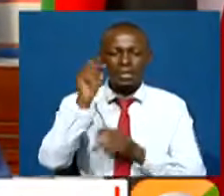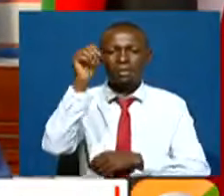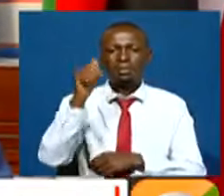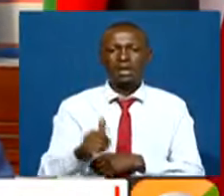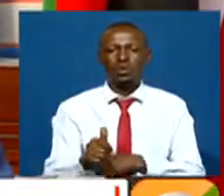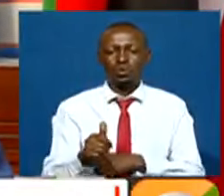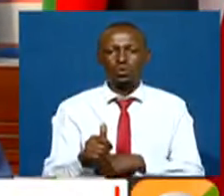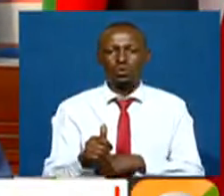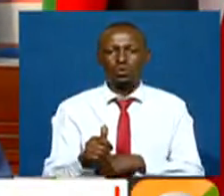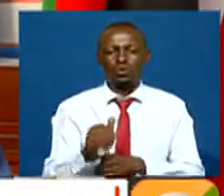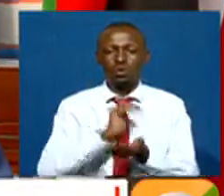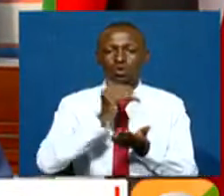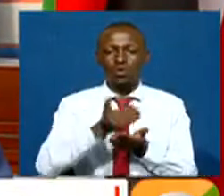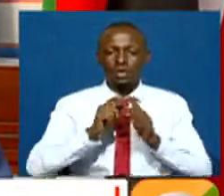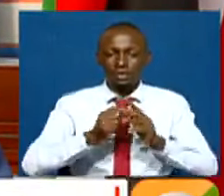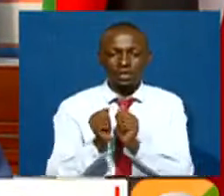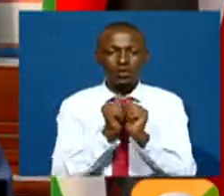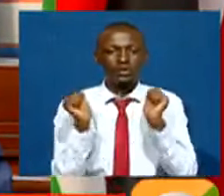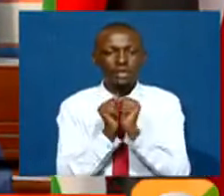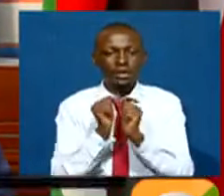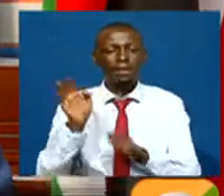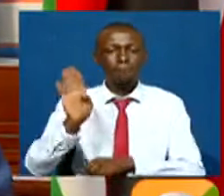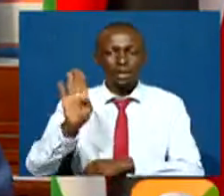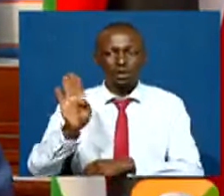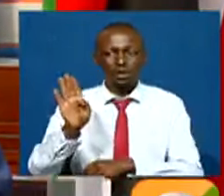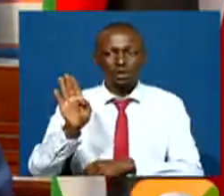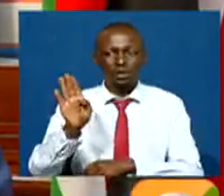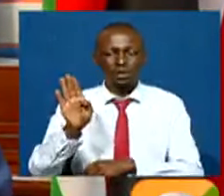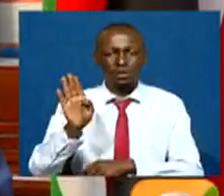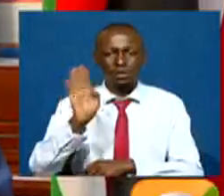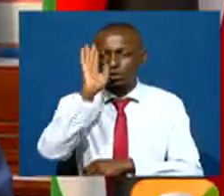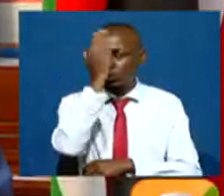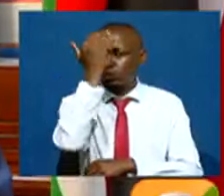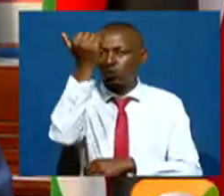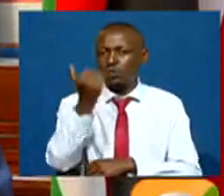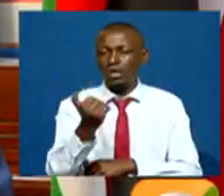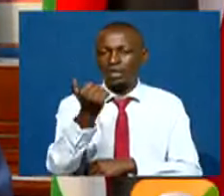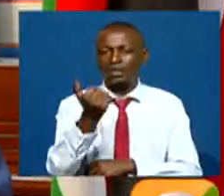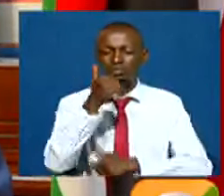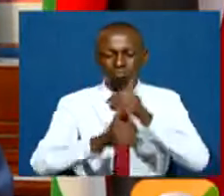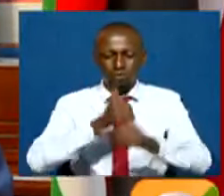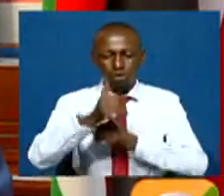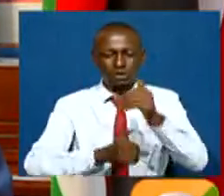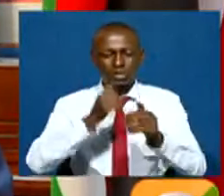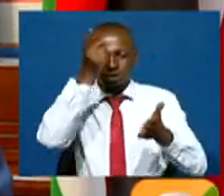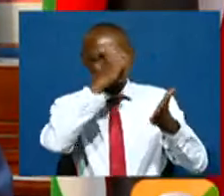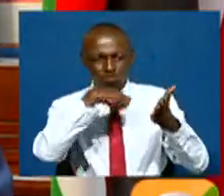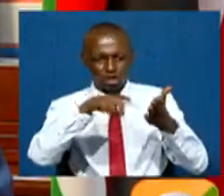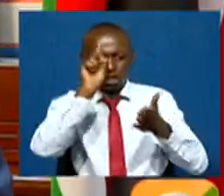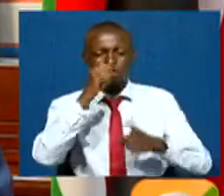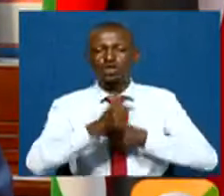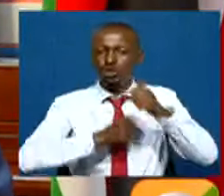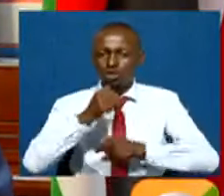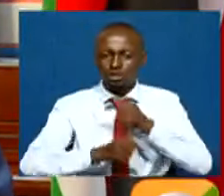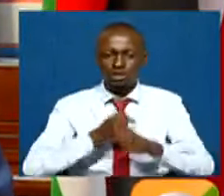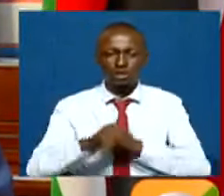We have started that kitty with 10 billion shillings simply because the verification process is ongoing. And therefore,